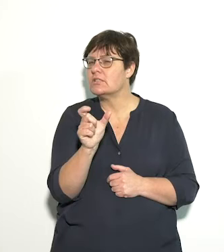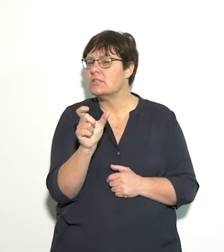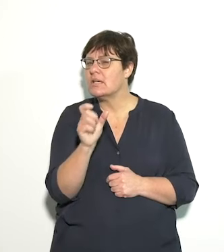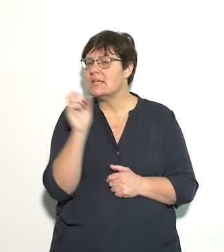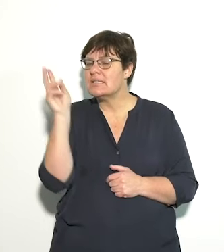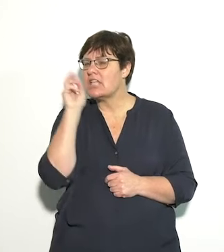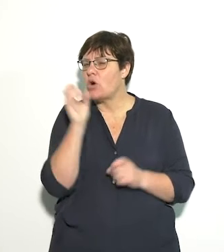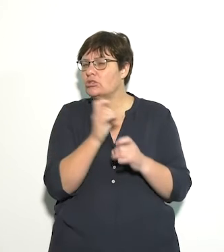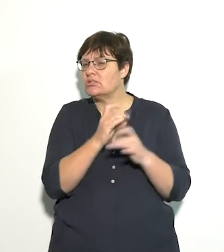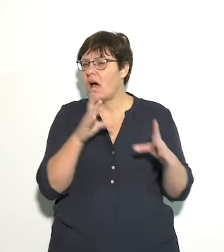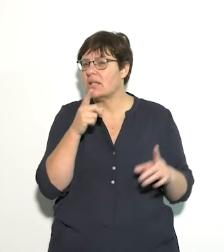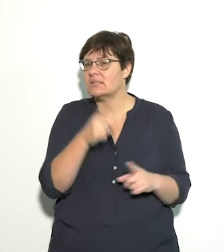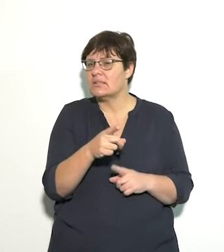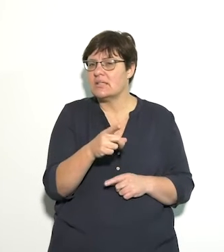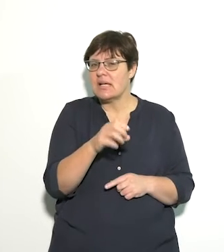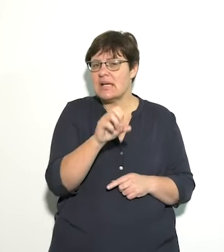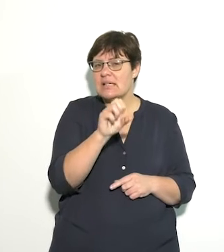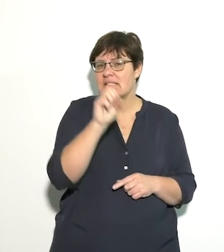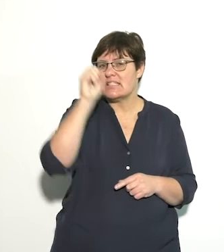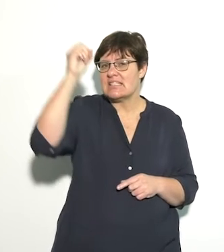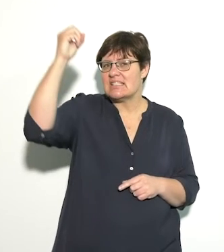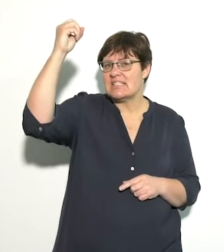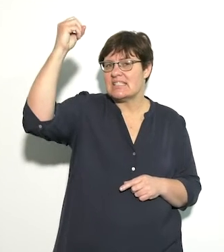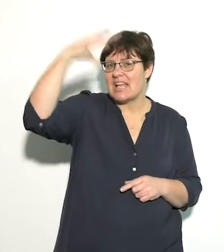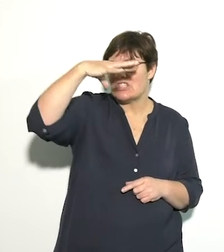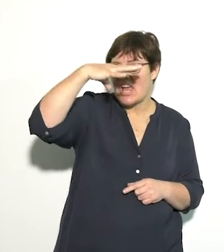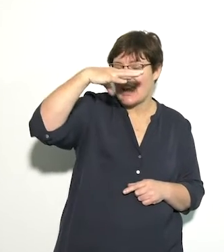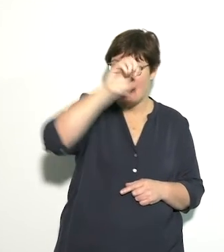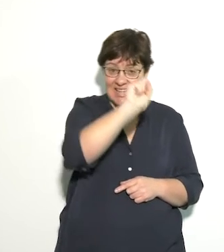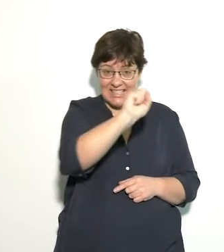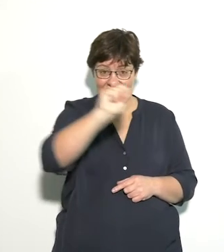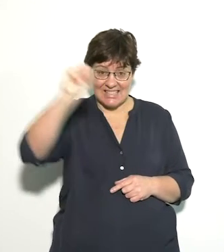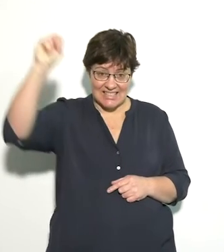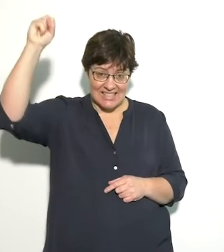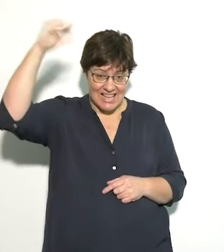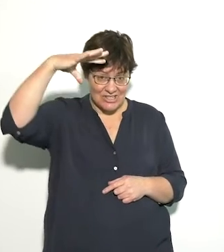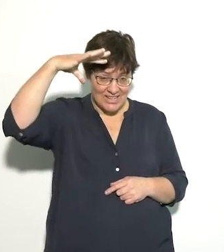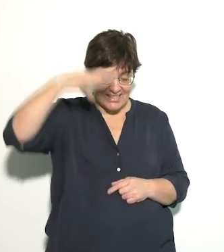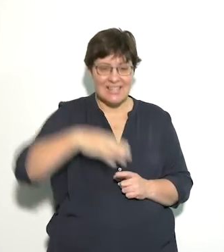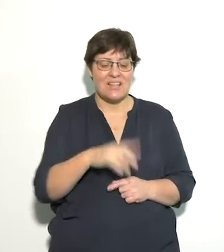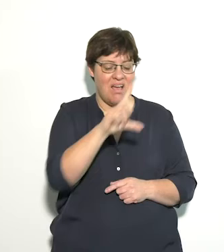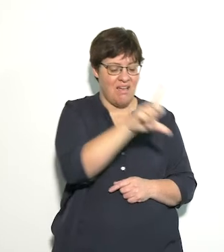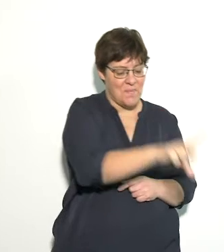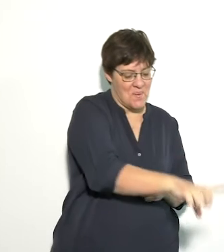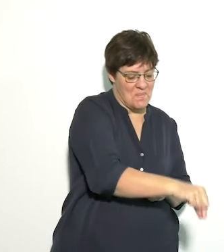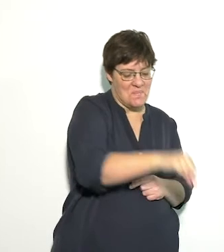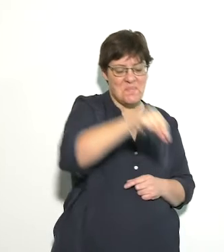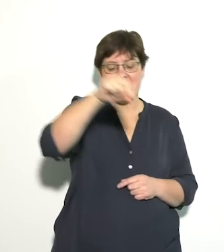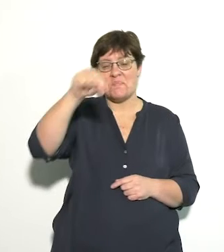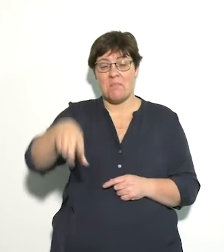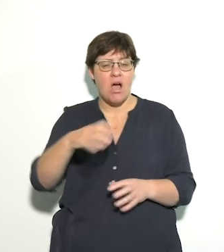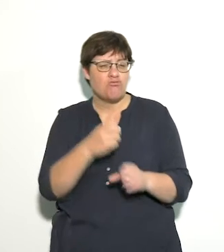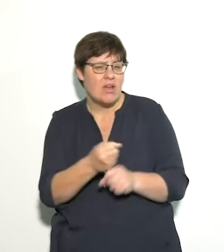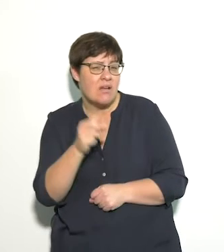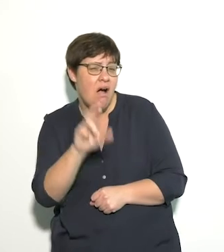starts in this word, sunshine? There you go. And grade R's,